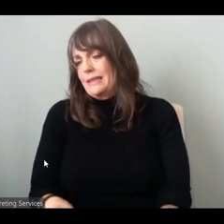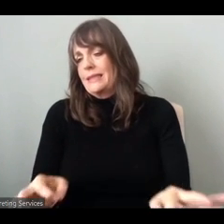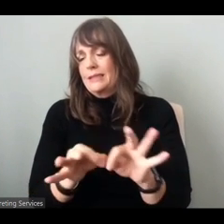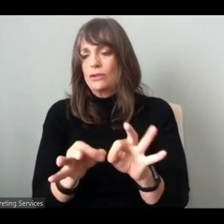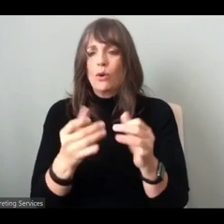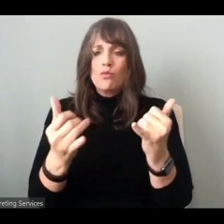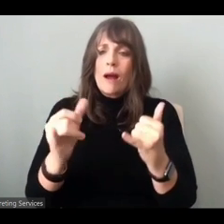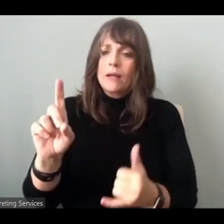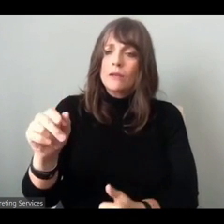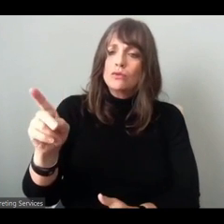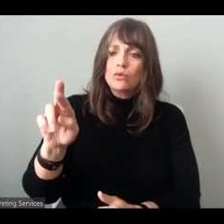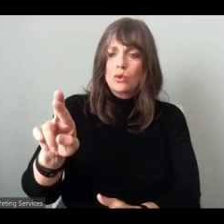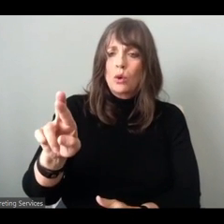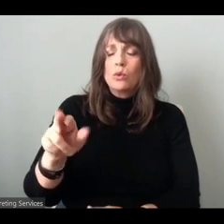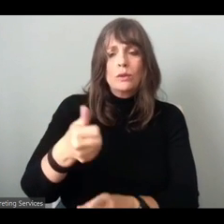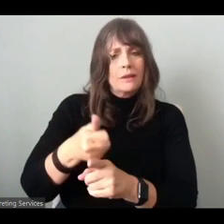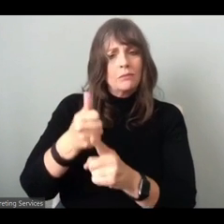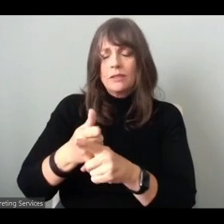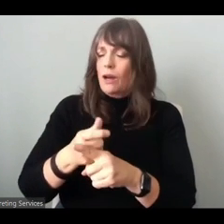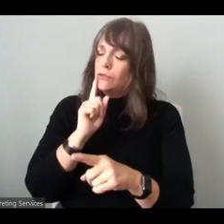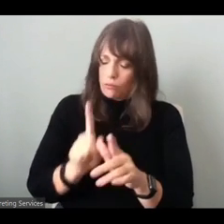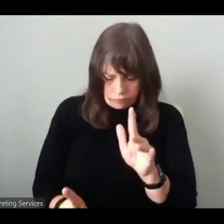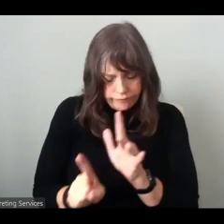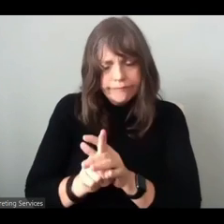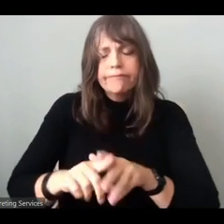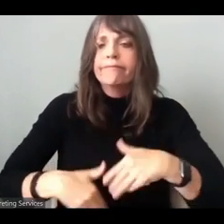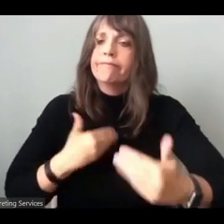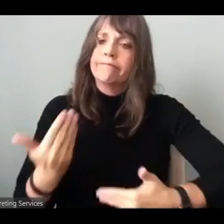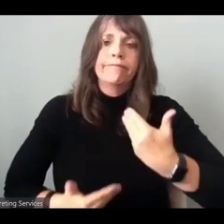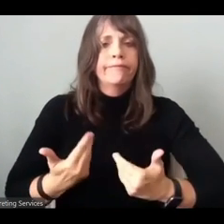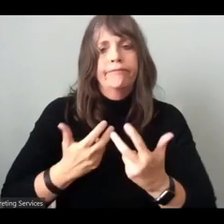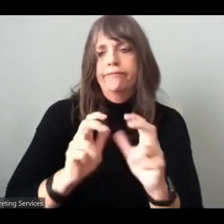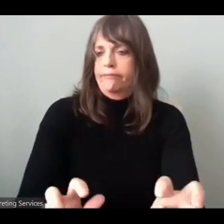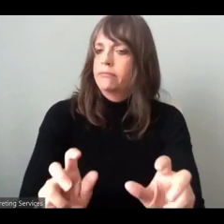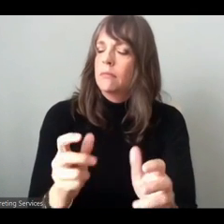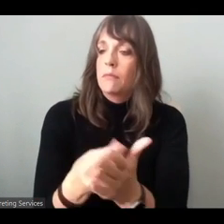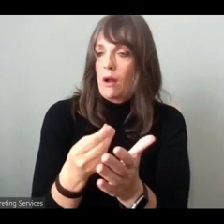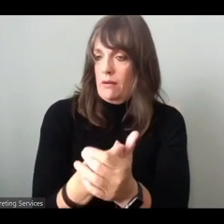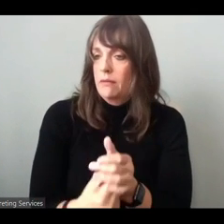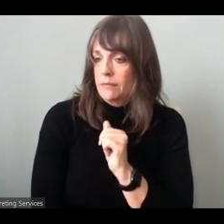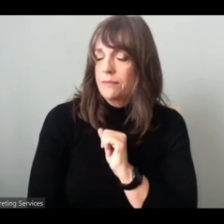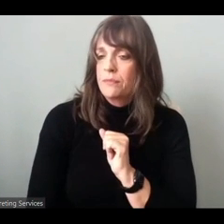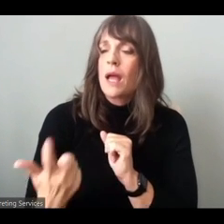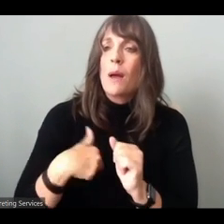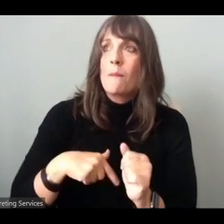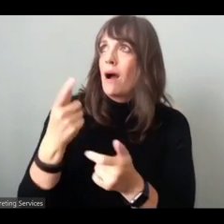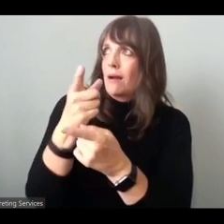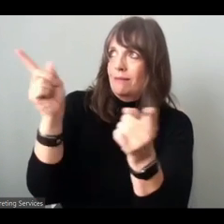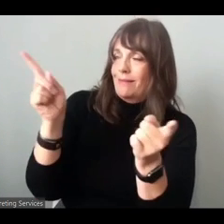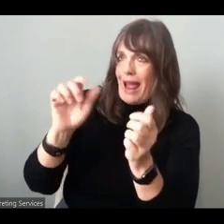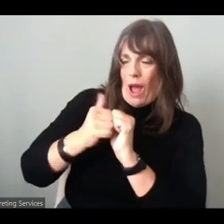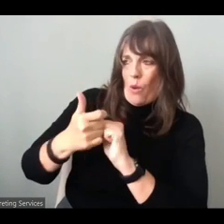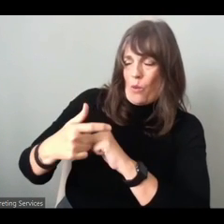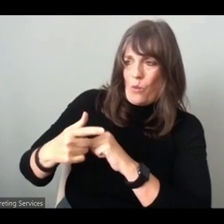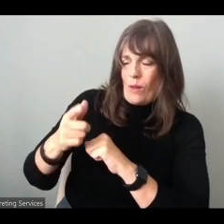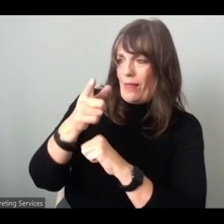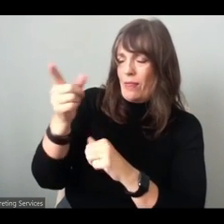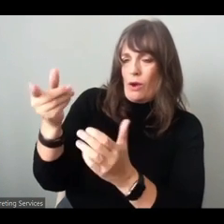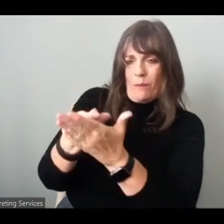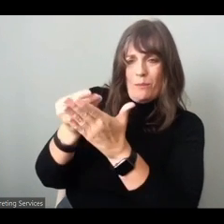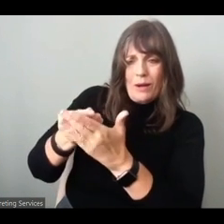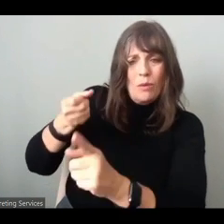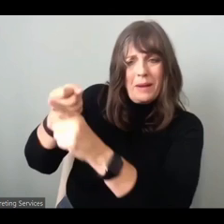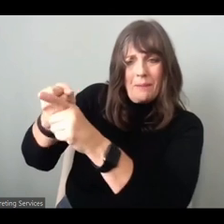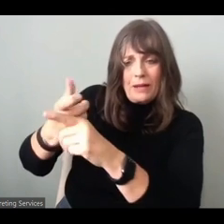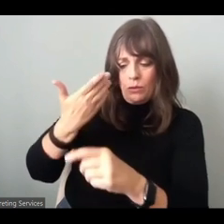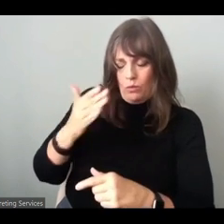challenges are rising to the occasion. However, with predictions of unemployment levels and volatile financial markets, we don't know how this is going to affect donor giving in the